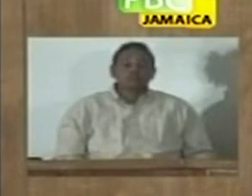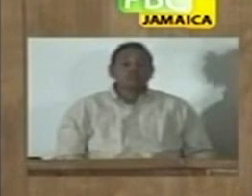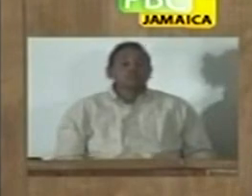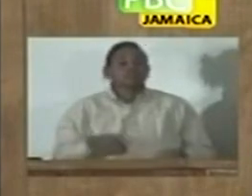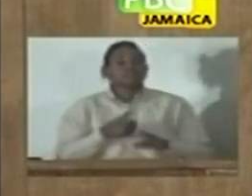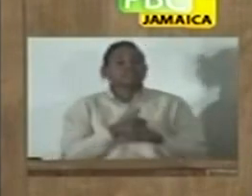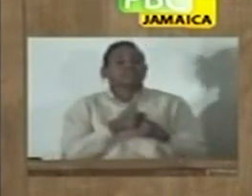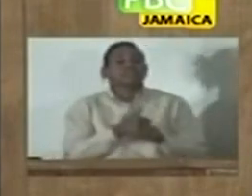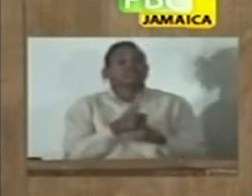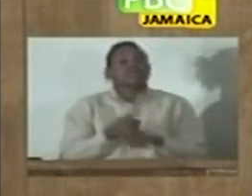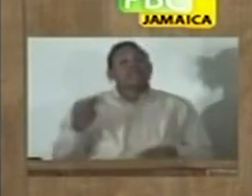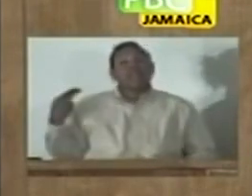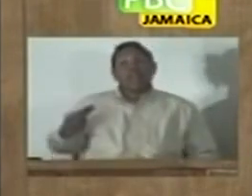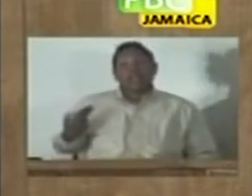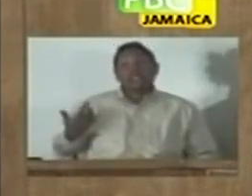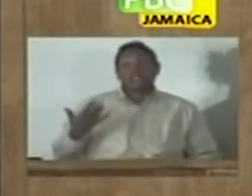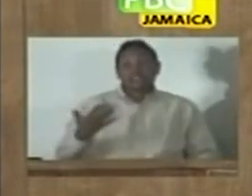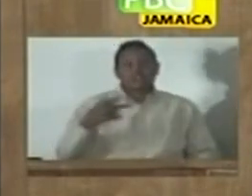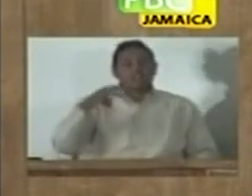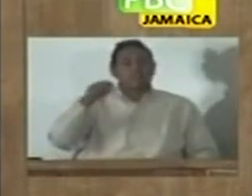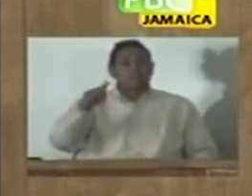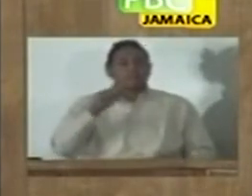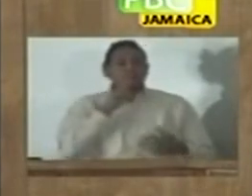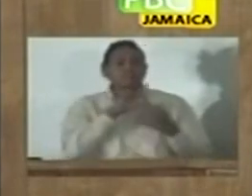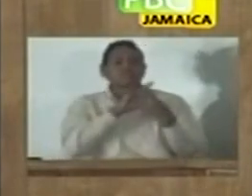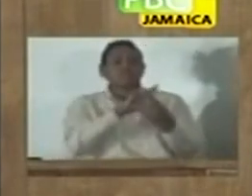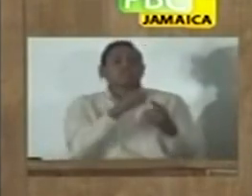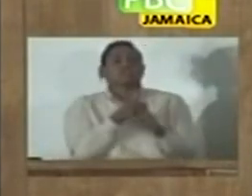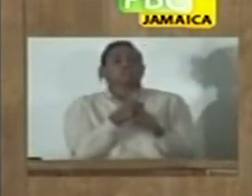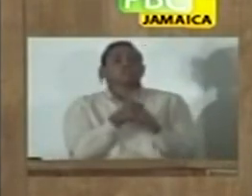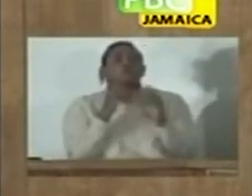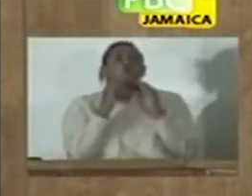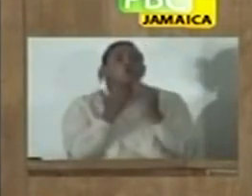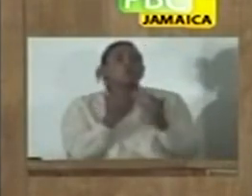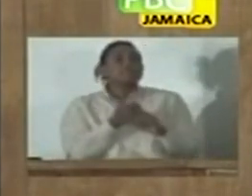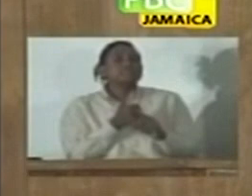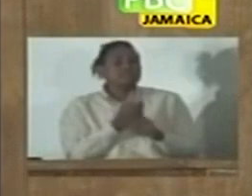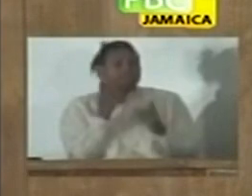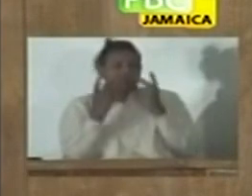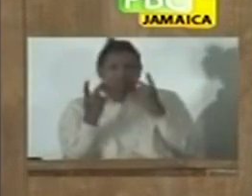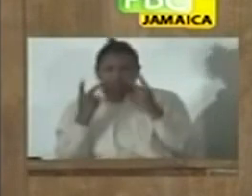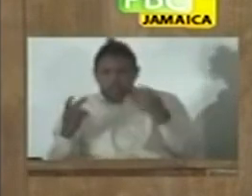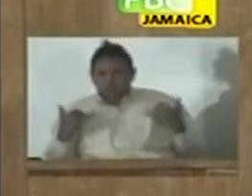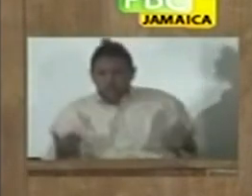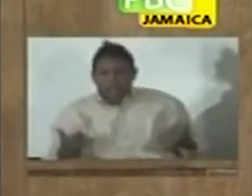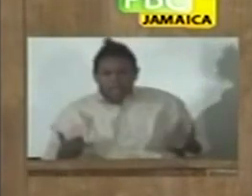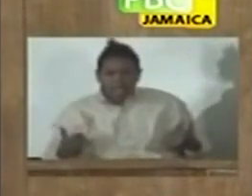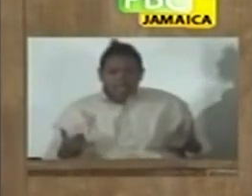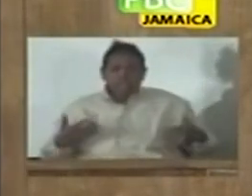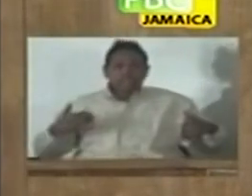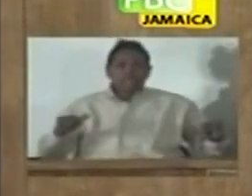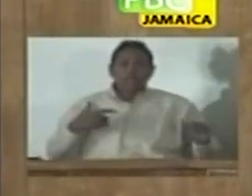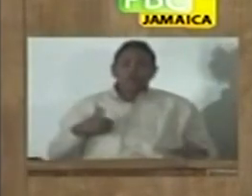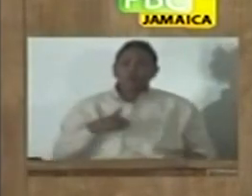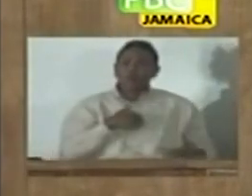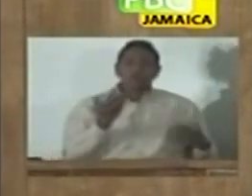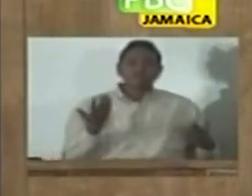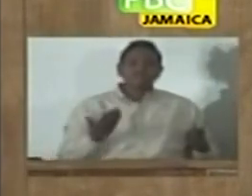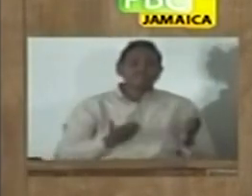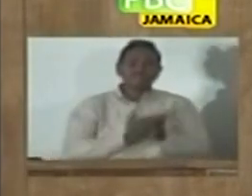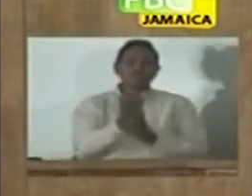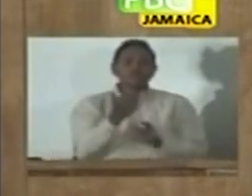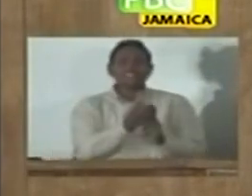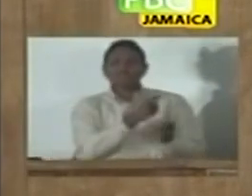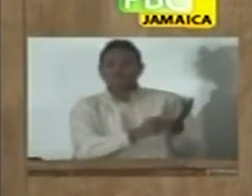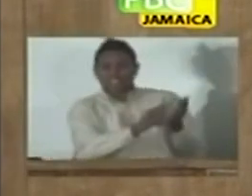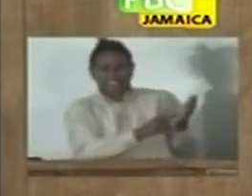legacy of the PNP in relationship to Cuba is paying dividend today. Yet we underwent